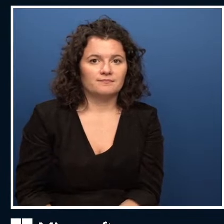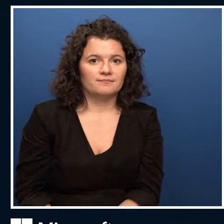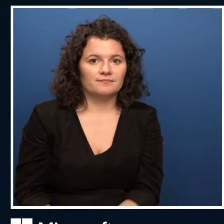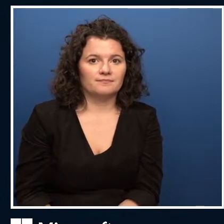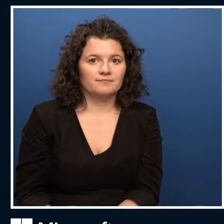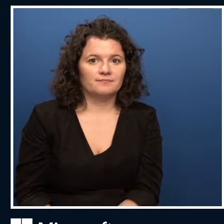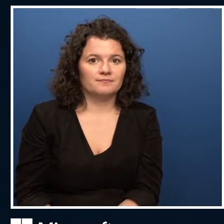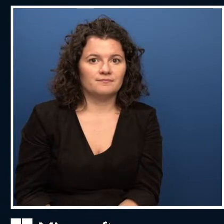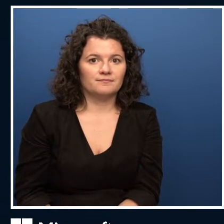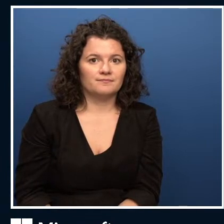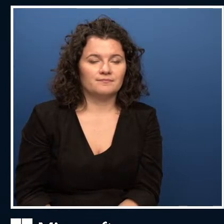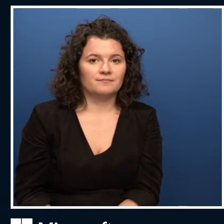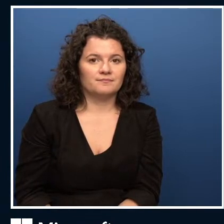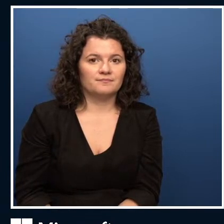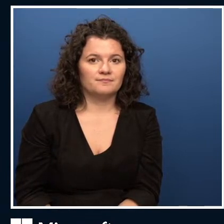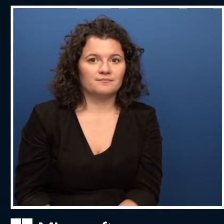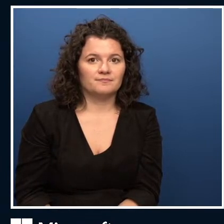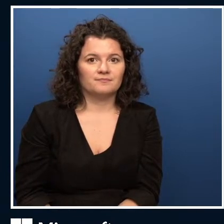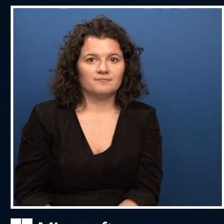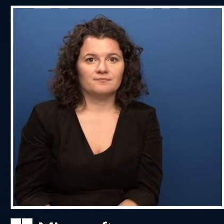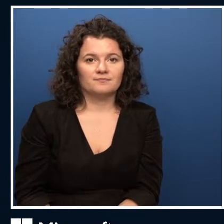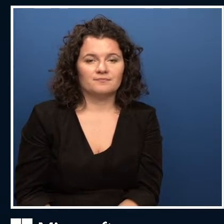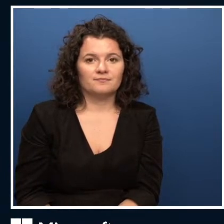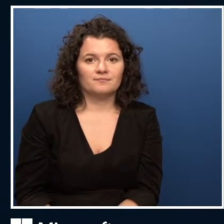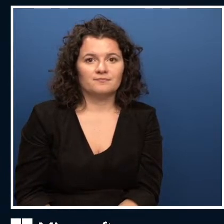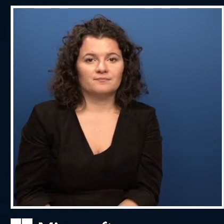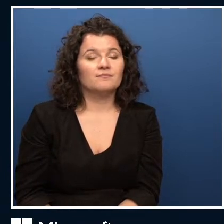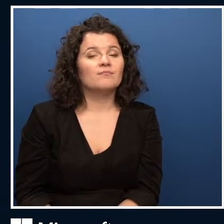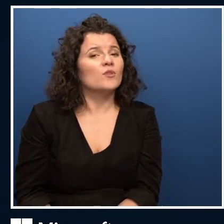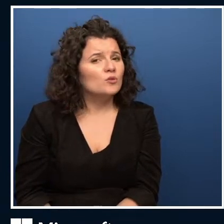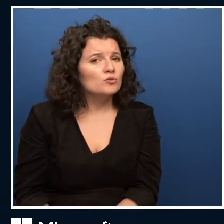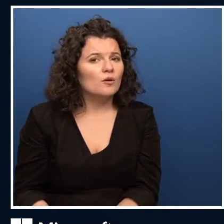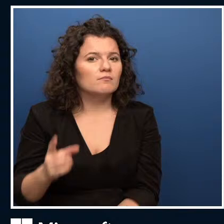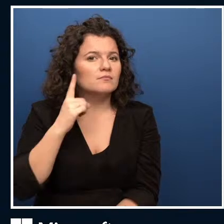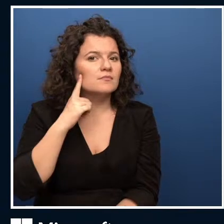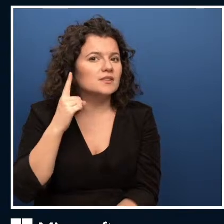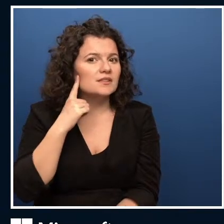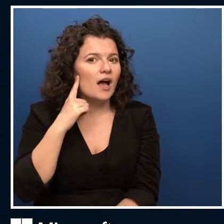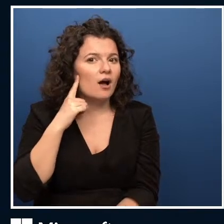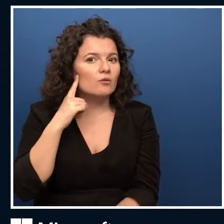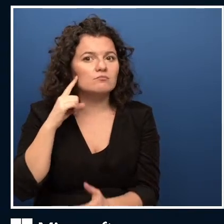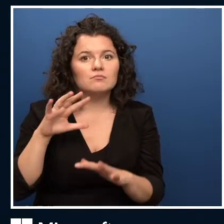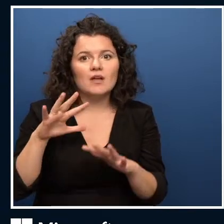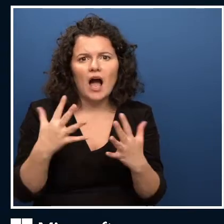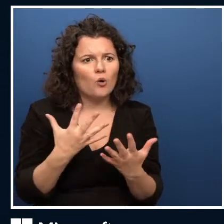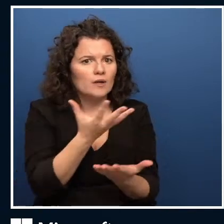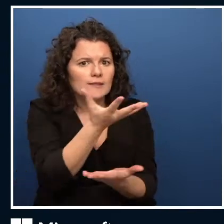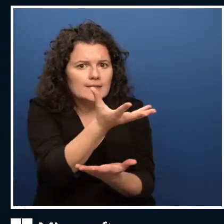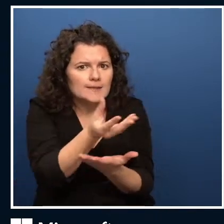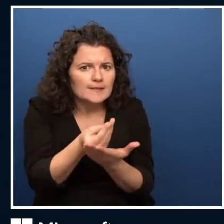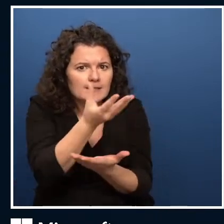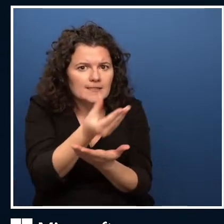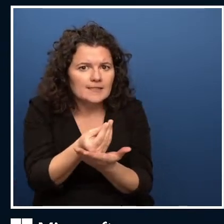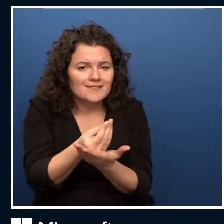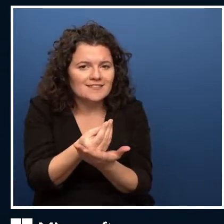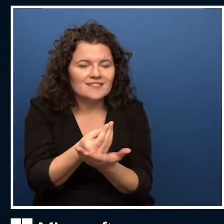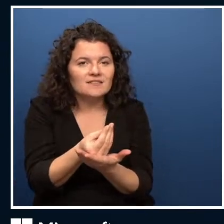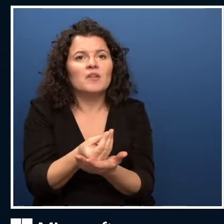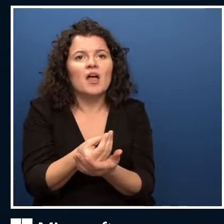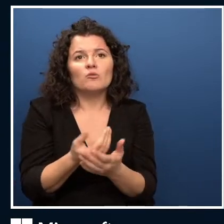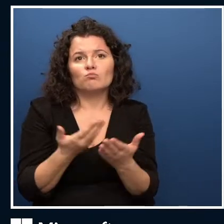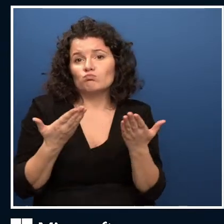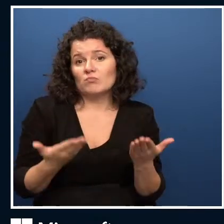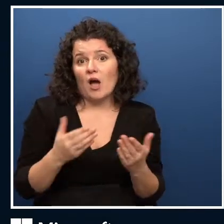on. So how is sound recognition going on? Today, the state-of-the-art architectures are with the CNNs,